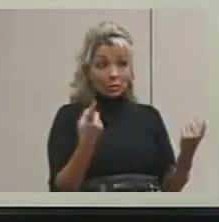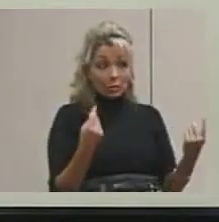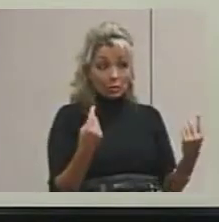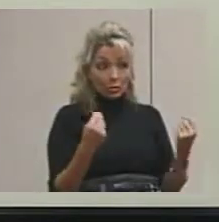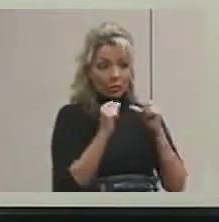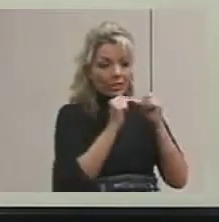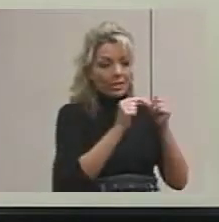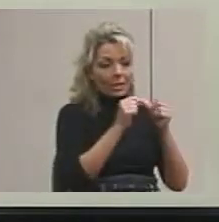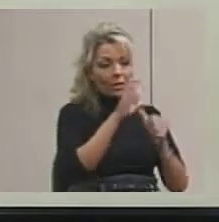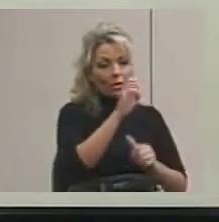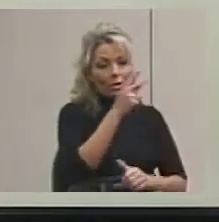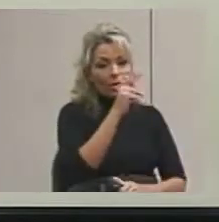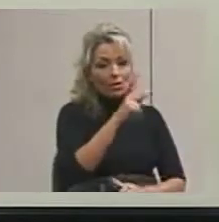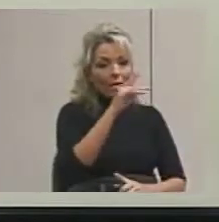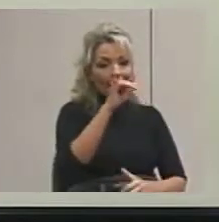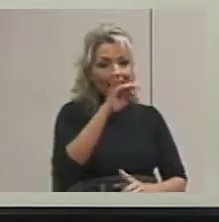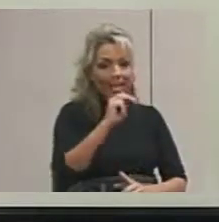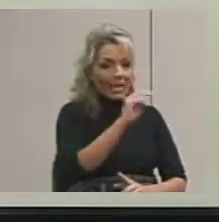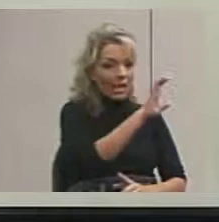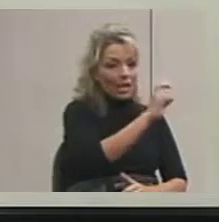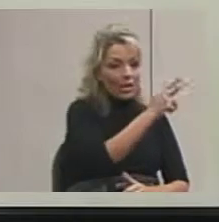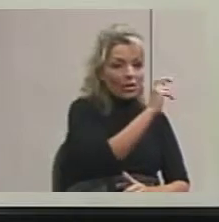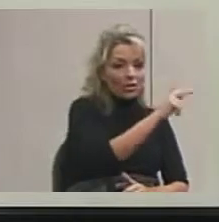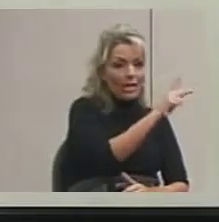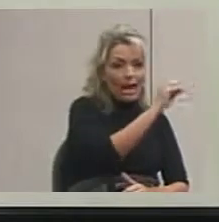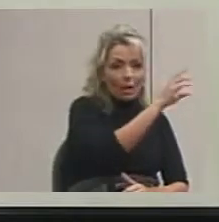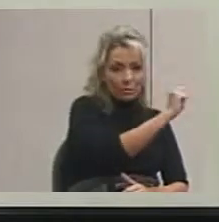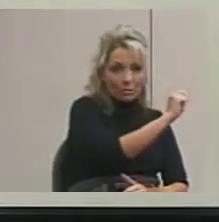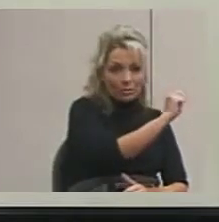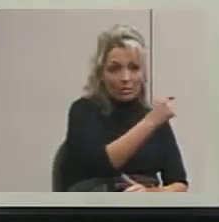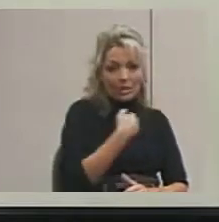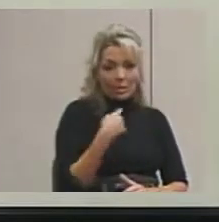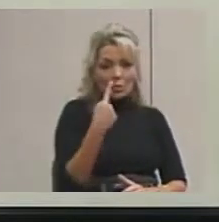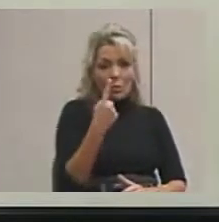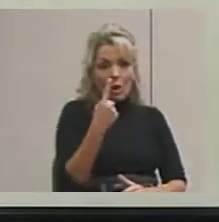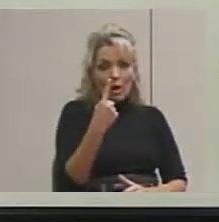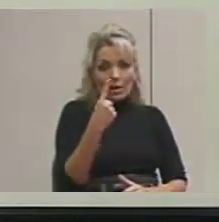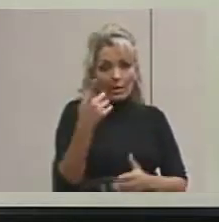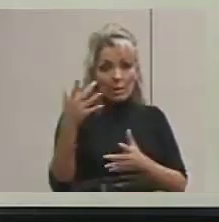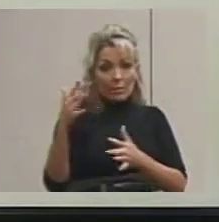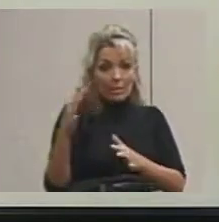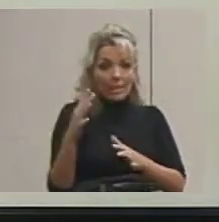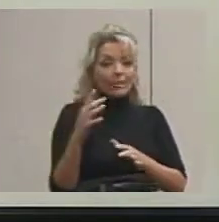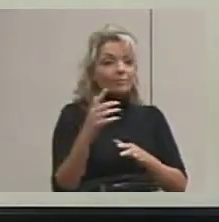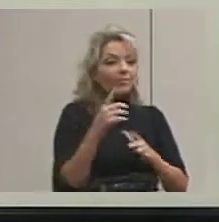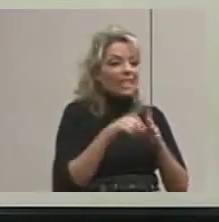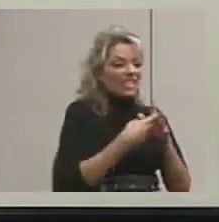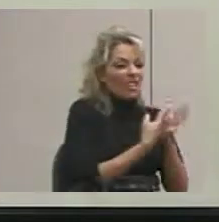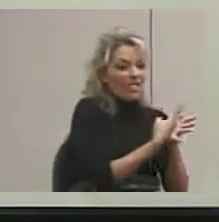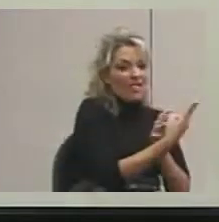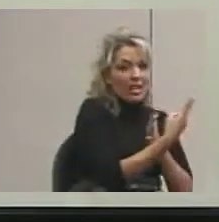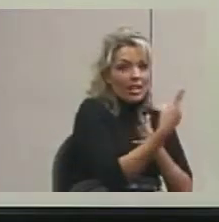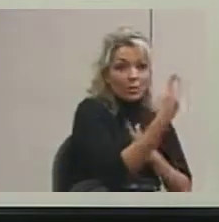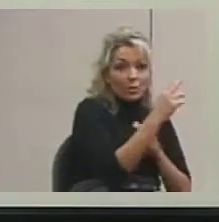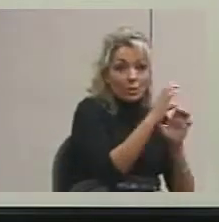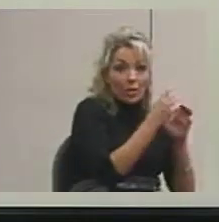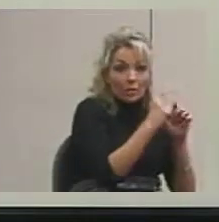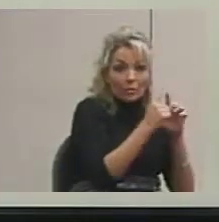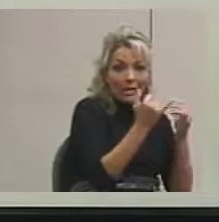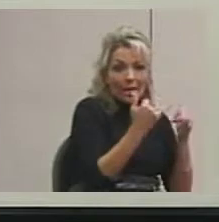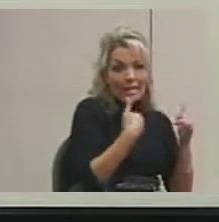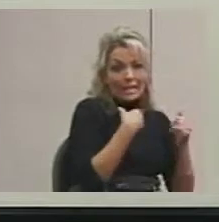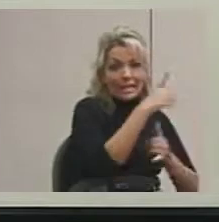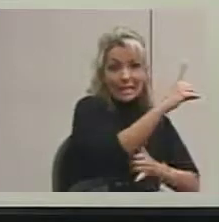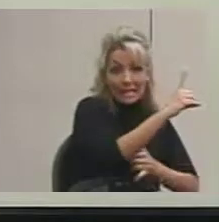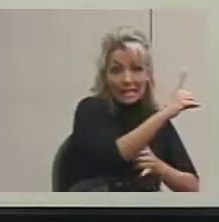at quarter. He has 1 incomplete, but he did go from failing 2 classes to at least squeaking by with a D. In